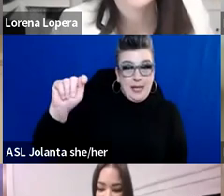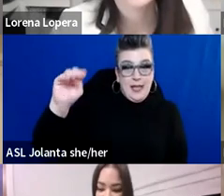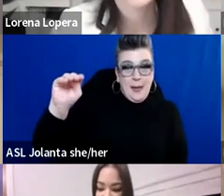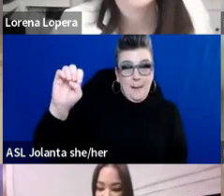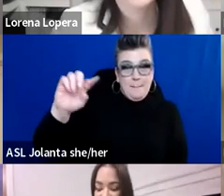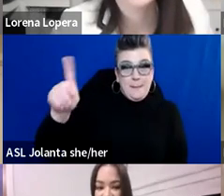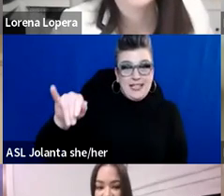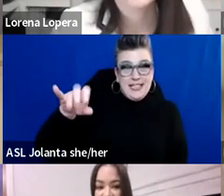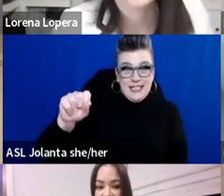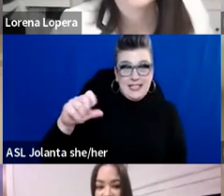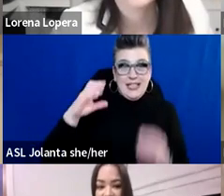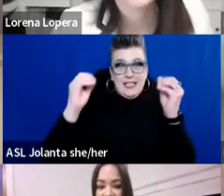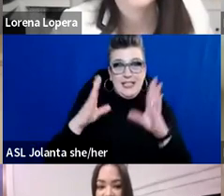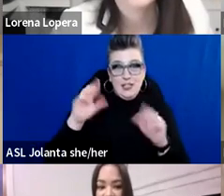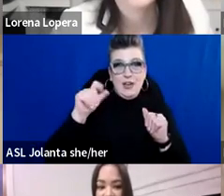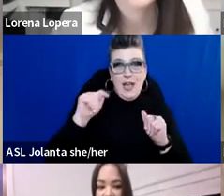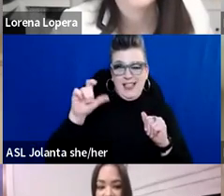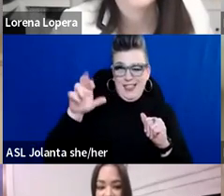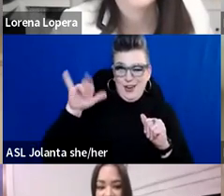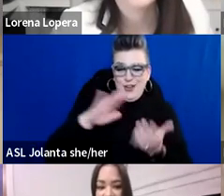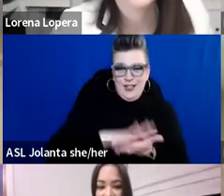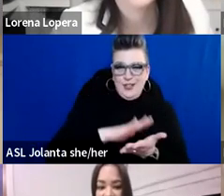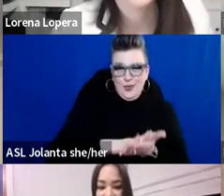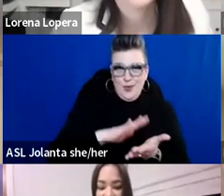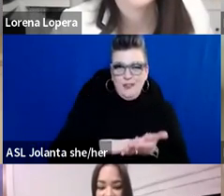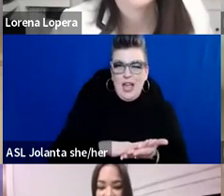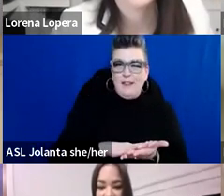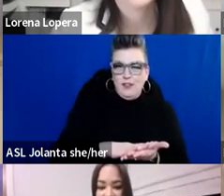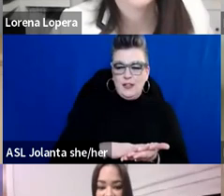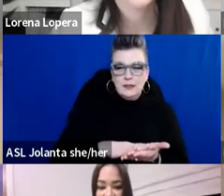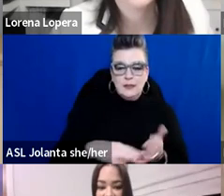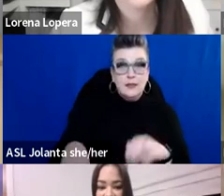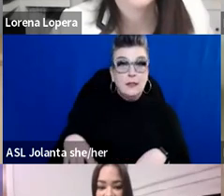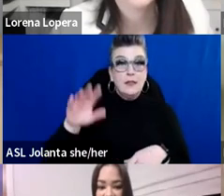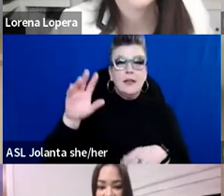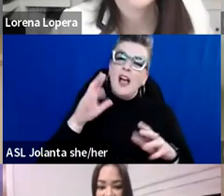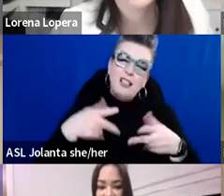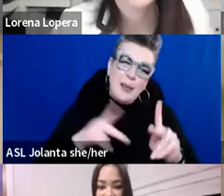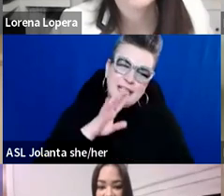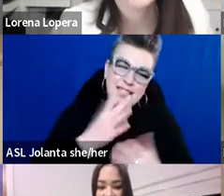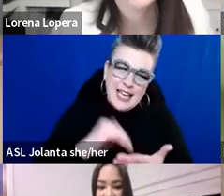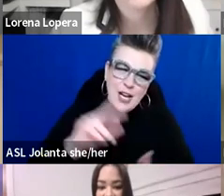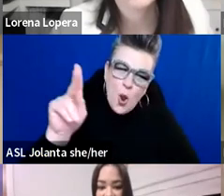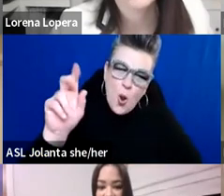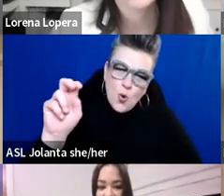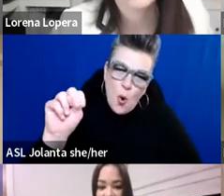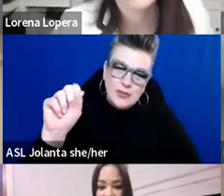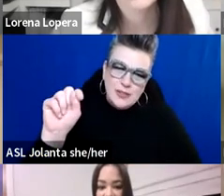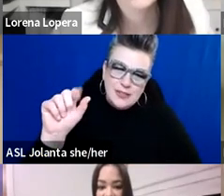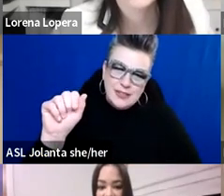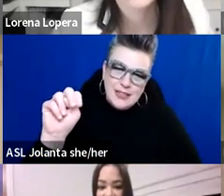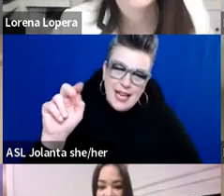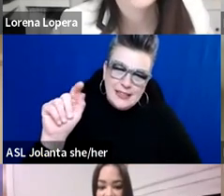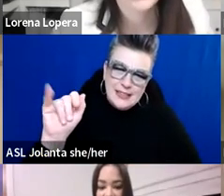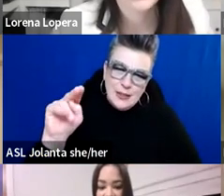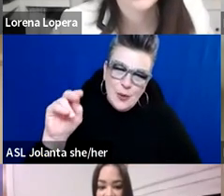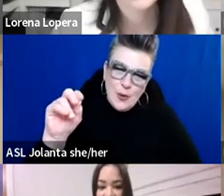a teacher at the curly school let me say that again constantinizos pet me aziz at the